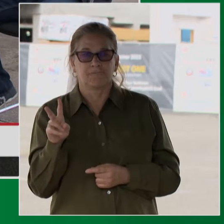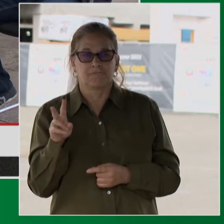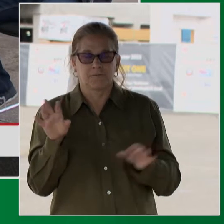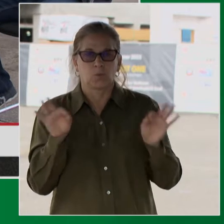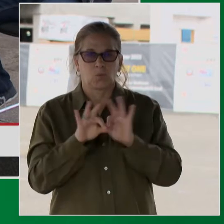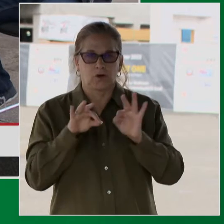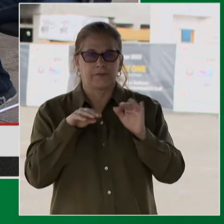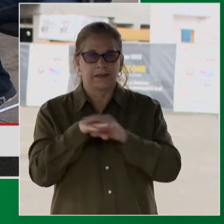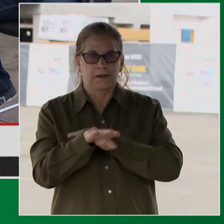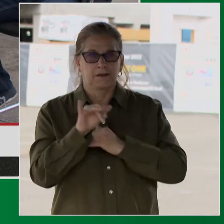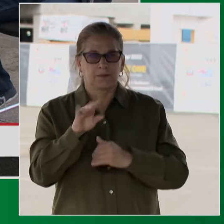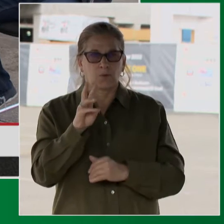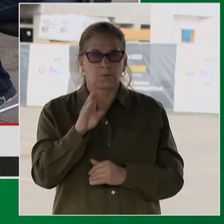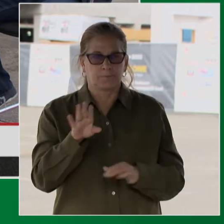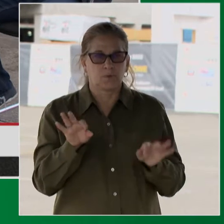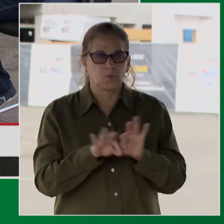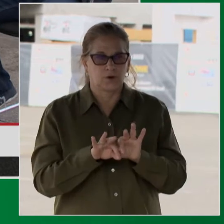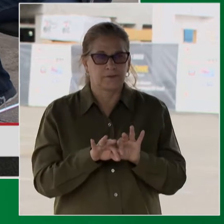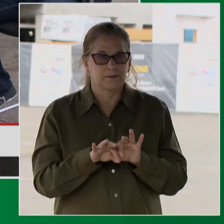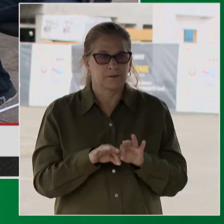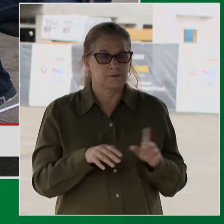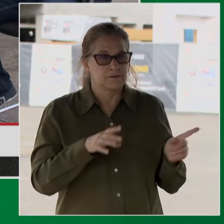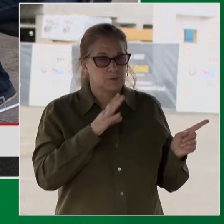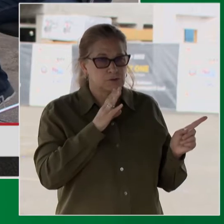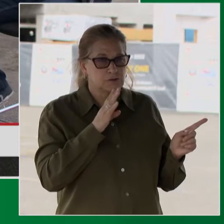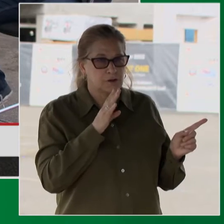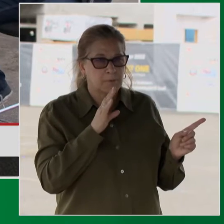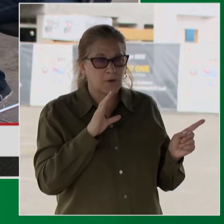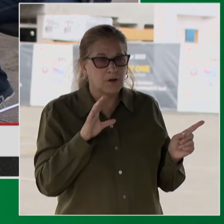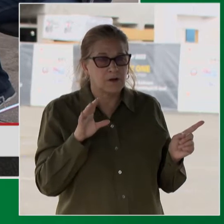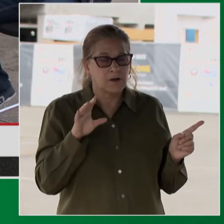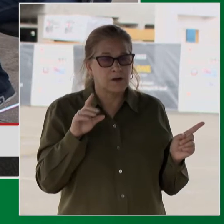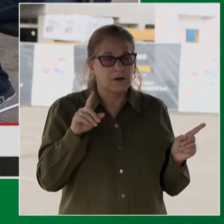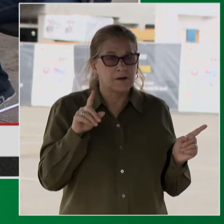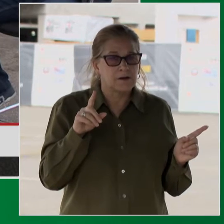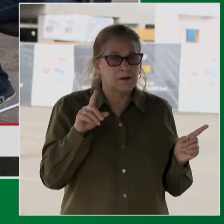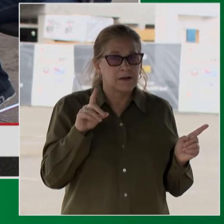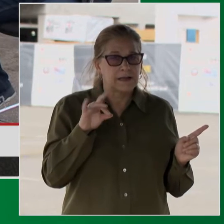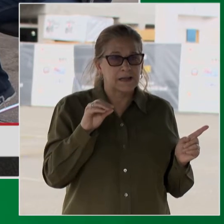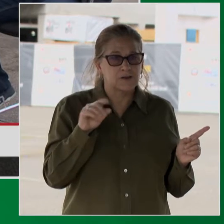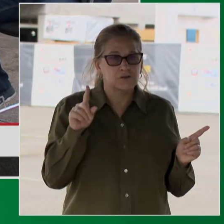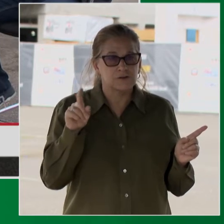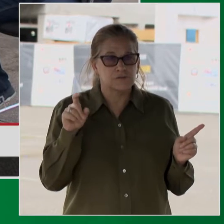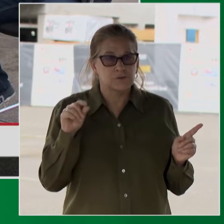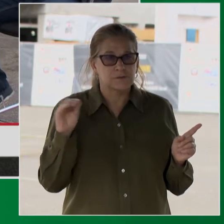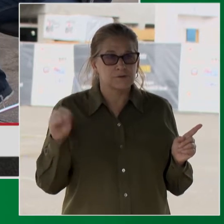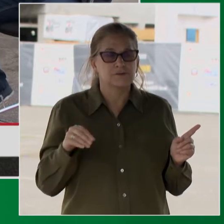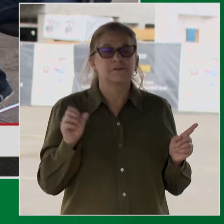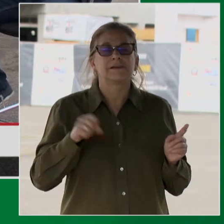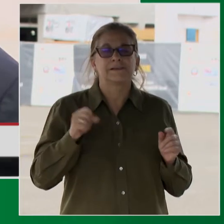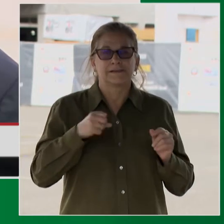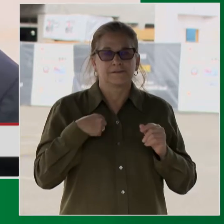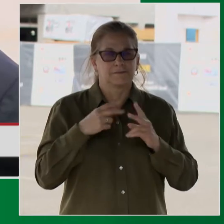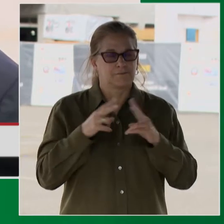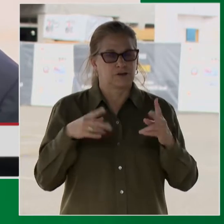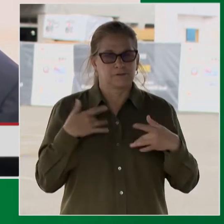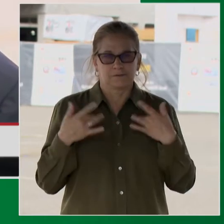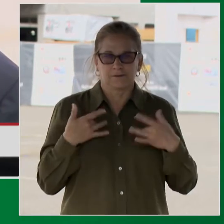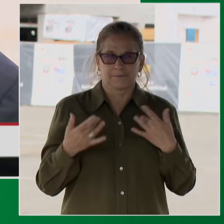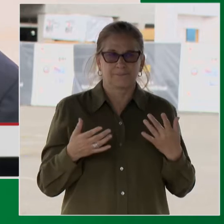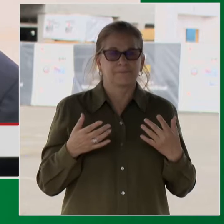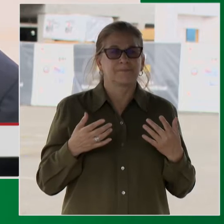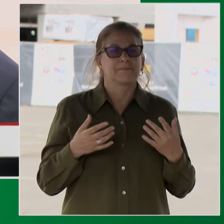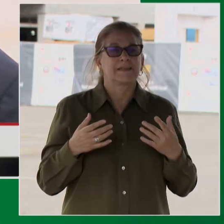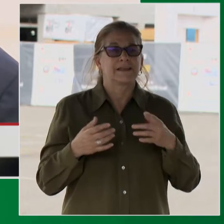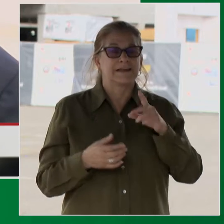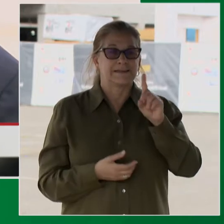80 and 120%, maybe some DC government employees Absolutely. Are watching? We've actually been very excited to do both DC